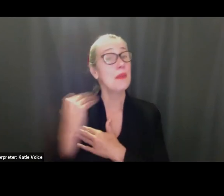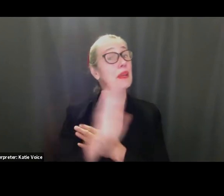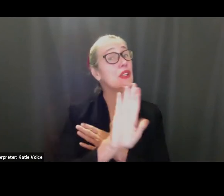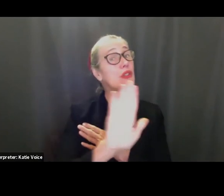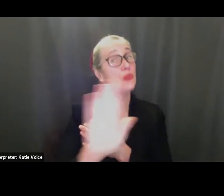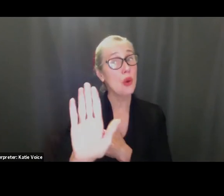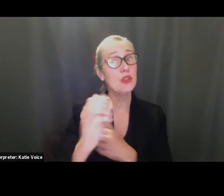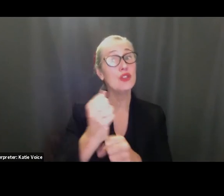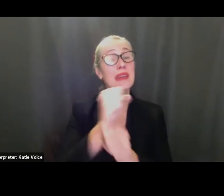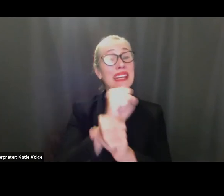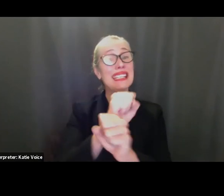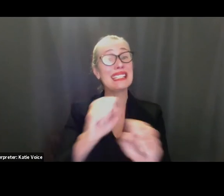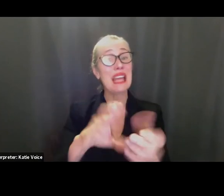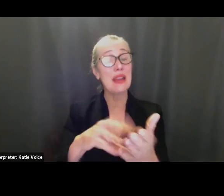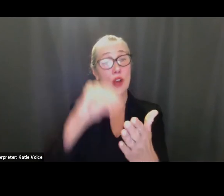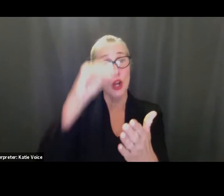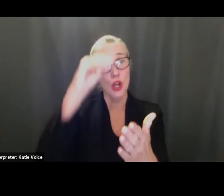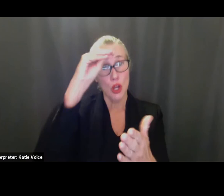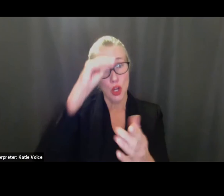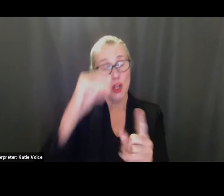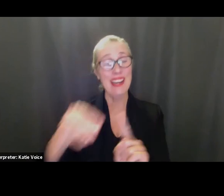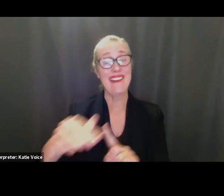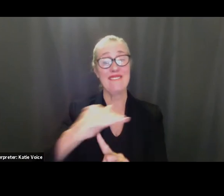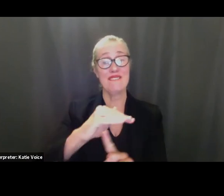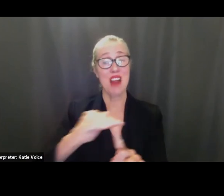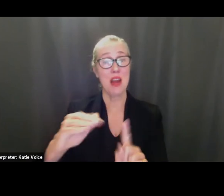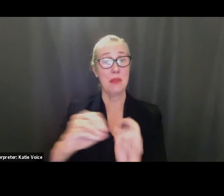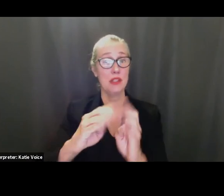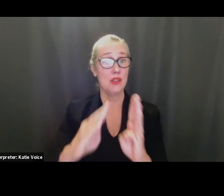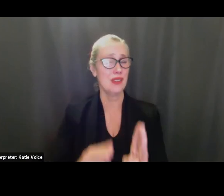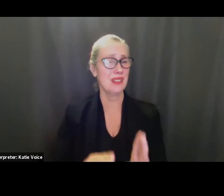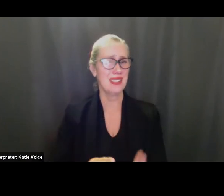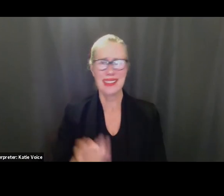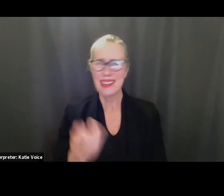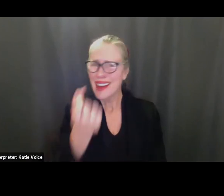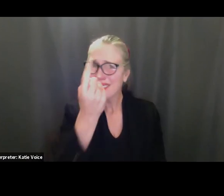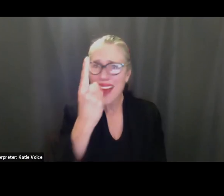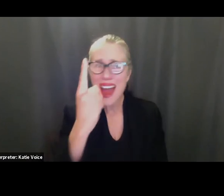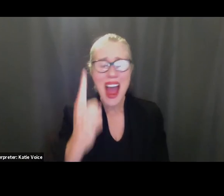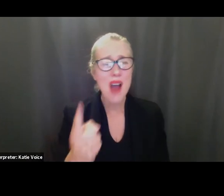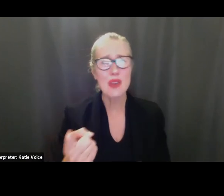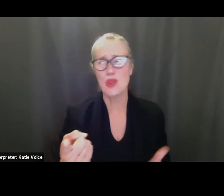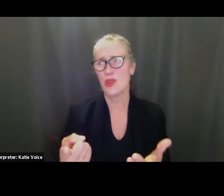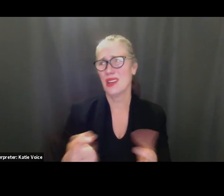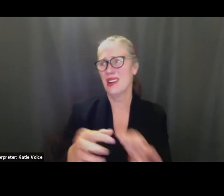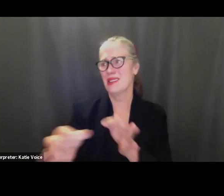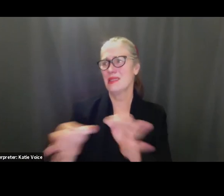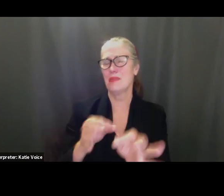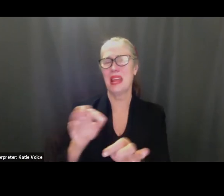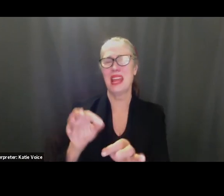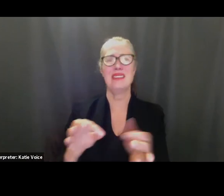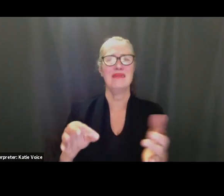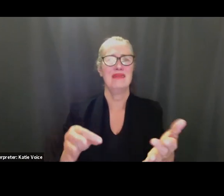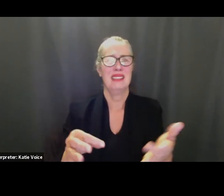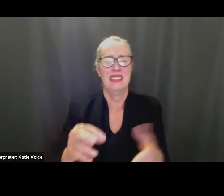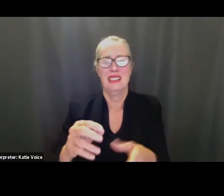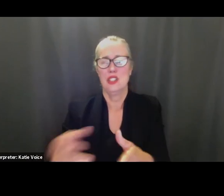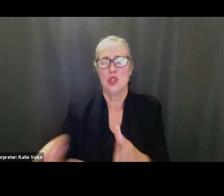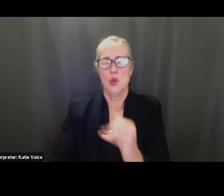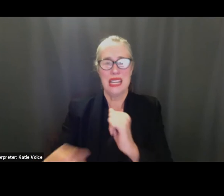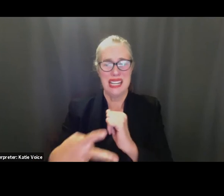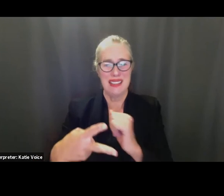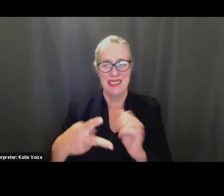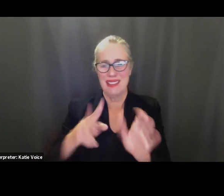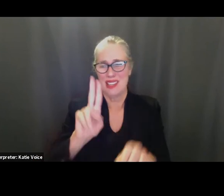create safe learning environments for students and i cannot fathom how you will justify spending this amount of money on keeping law enforcement to police